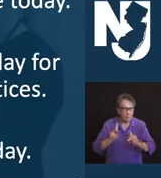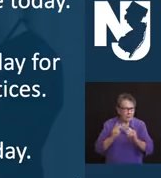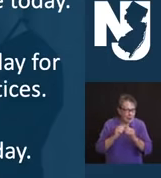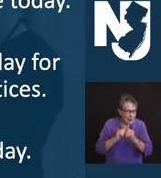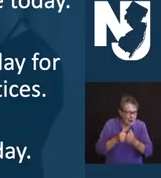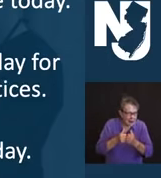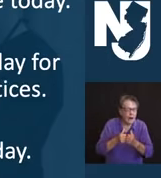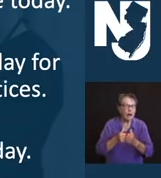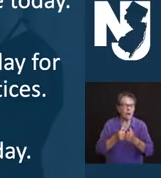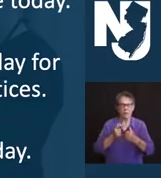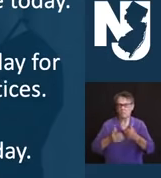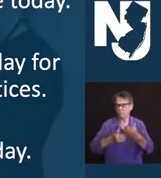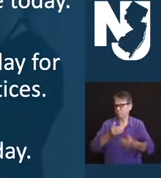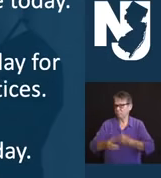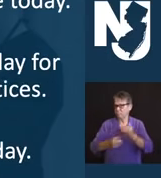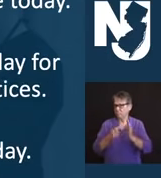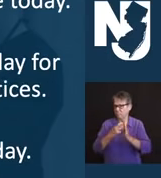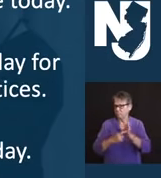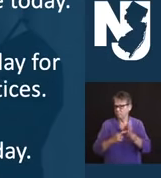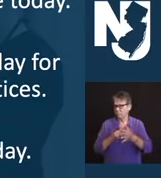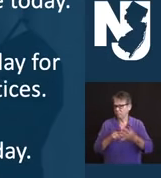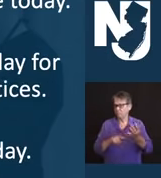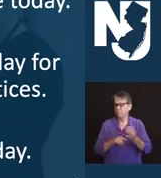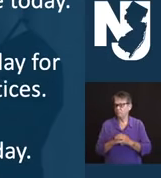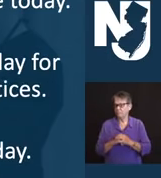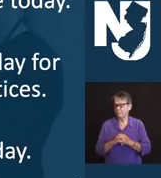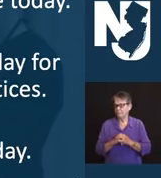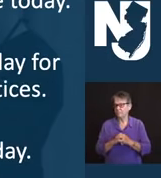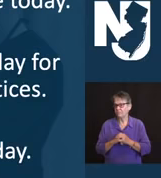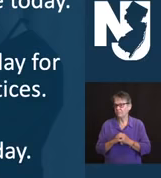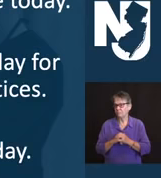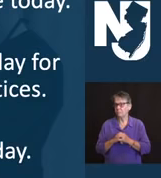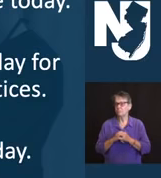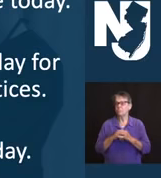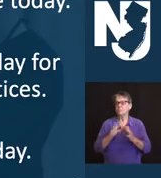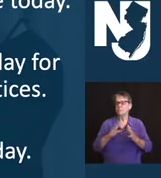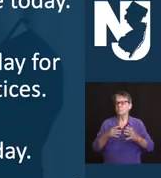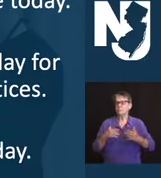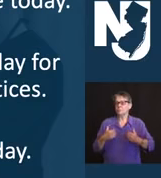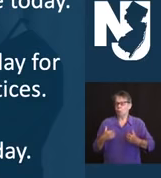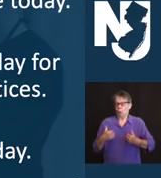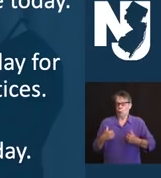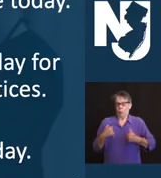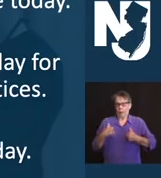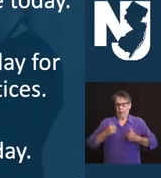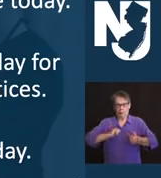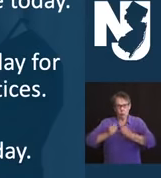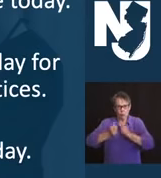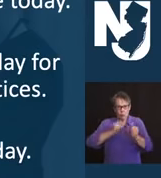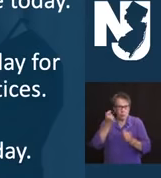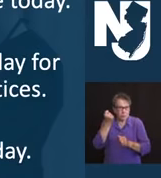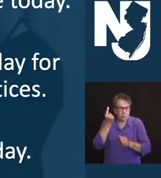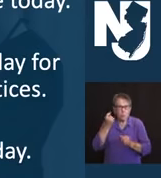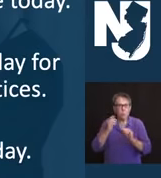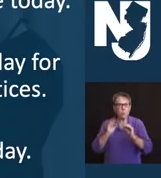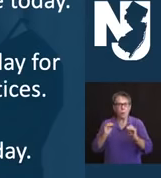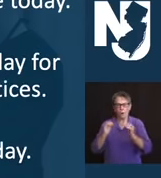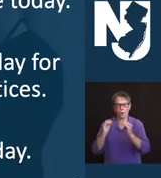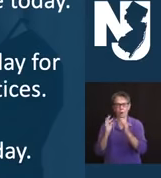to begin non-contact practices and drills, the first step in athlete conditioning as they prepare for a return